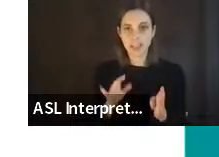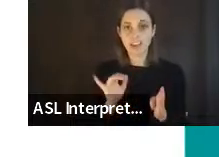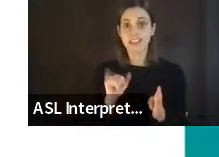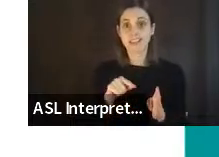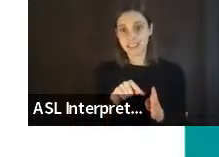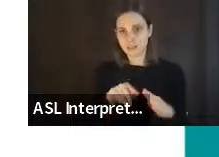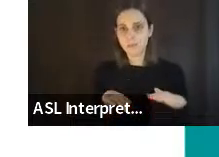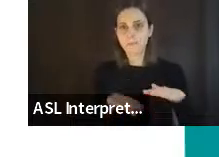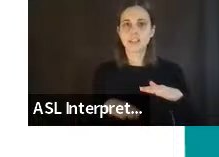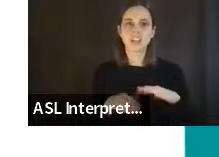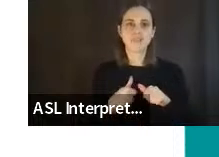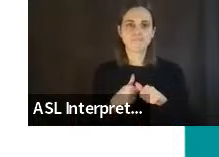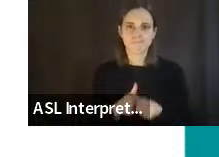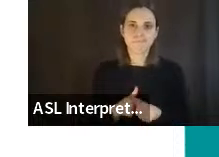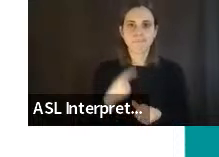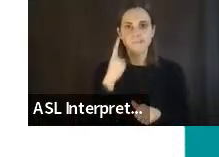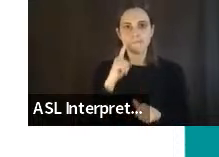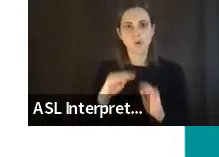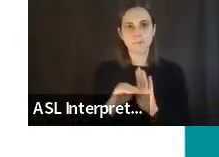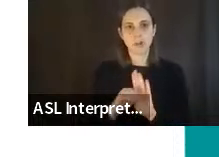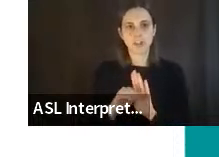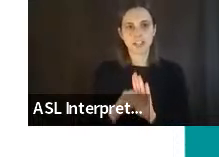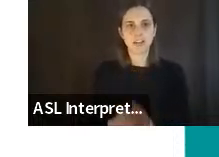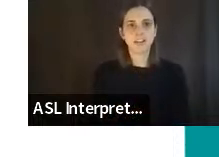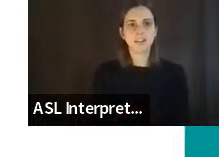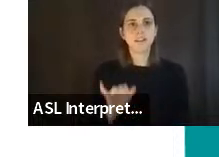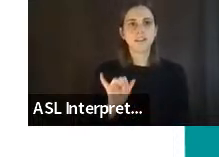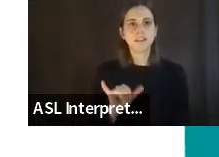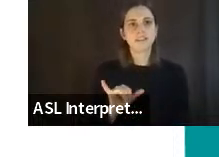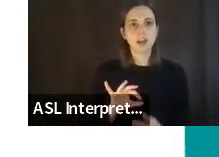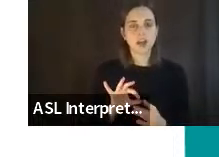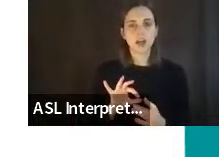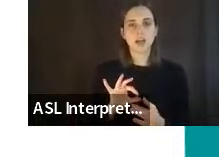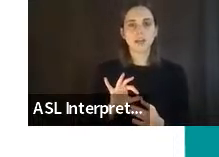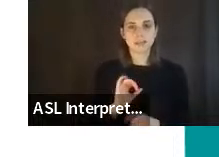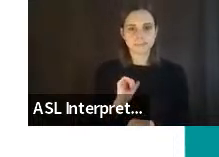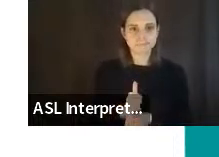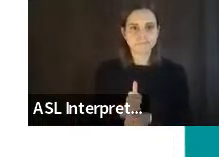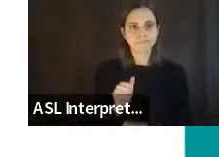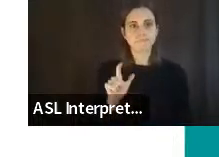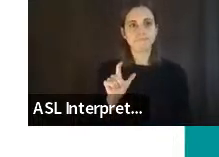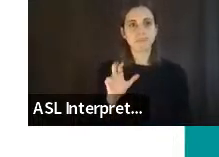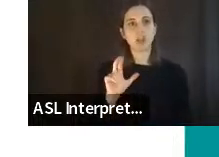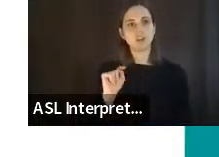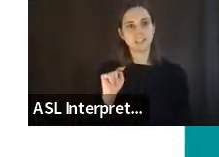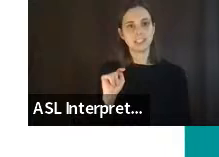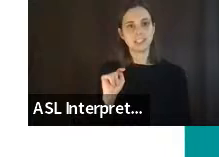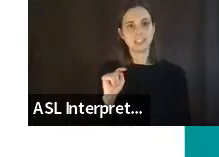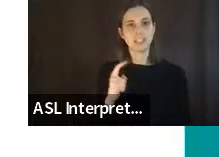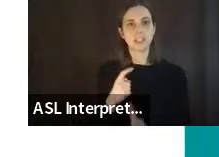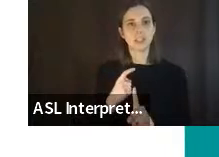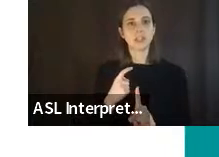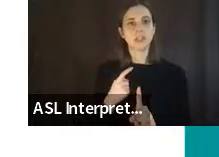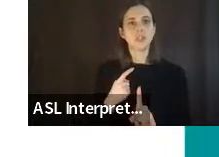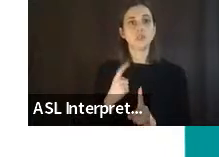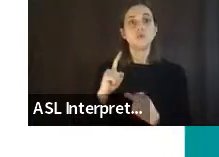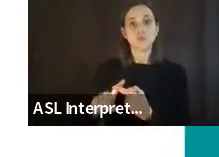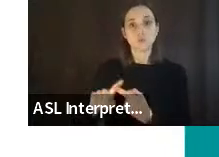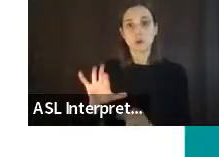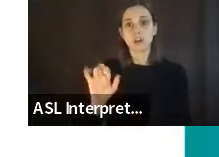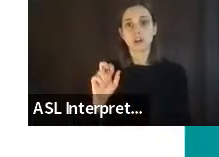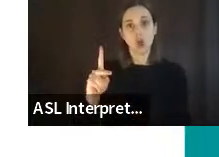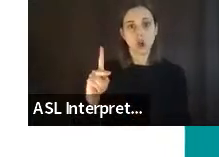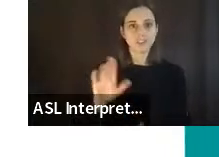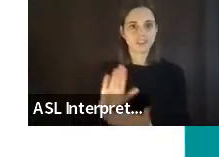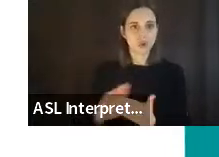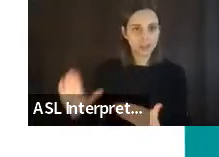capacity transit being LRT to Clark College, included 3 park and rides. We had 2 auxiliary lanes across the interstate bridge. We had a